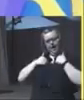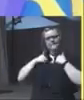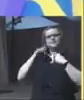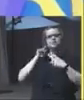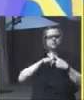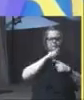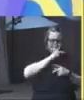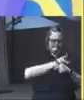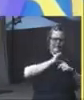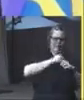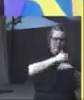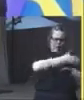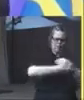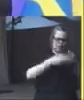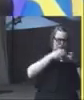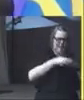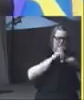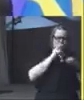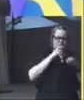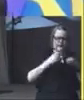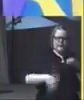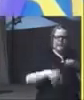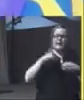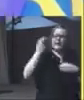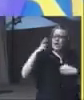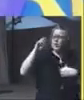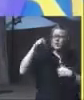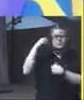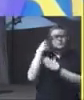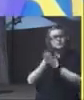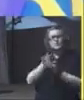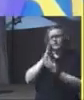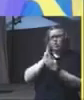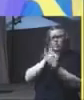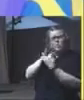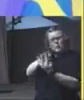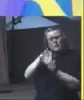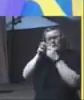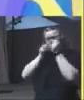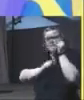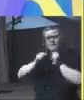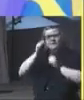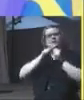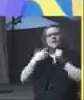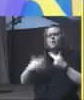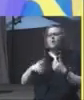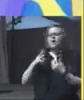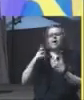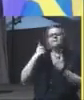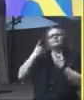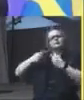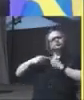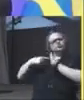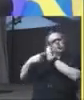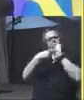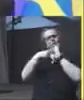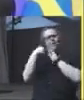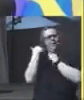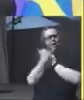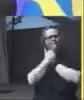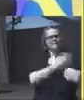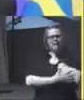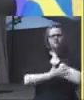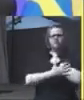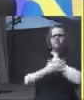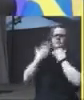the Union together. Heroes proved in liberating strife, who more than self their country loved, and mercy more